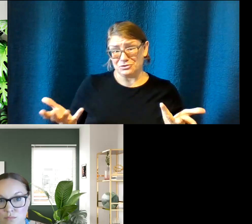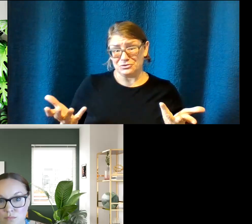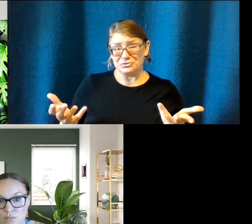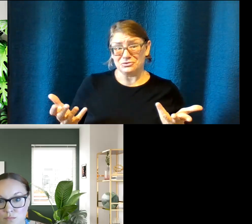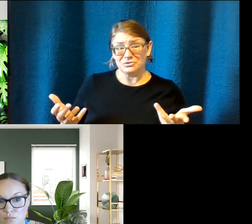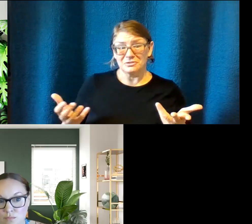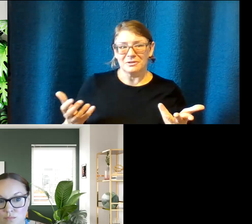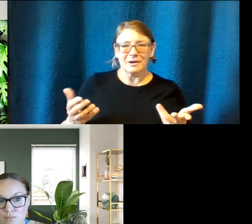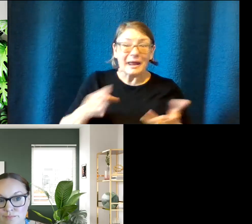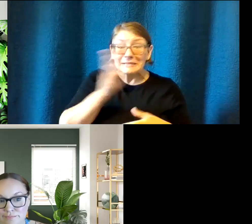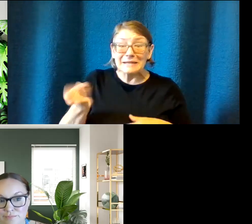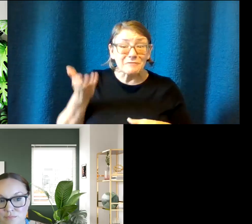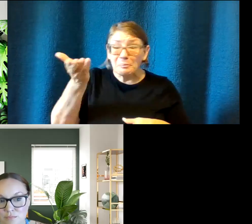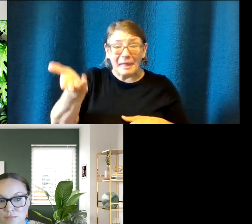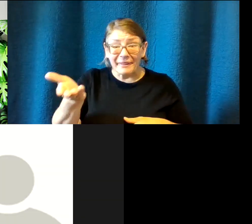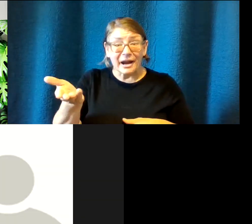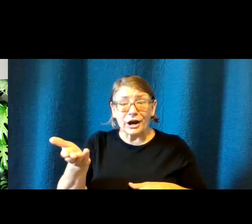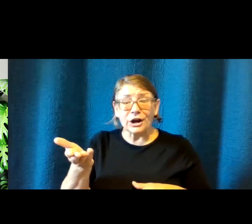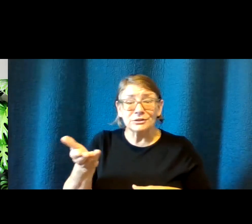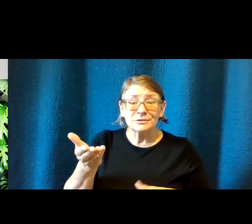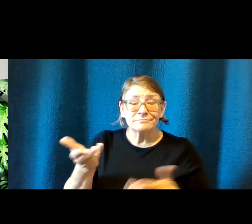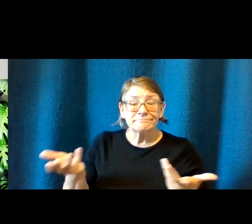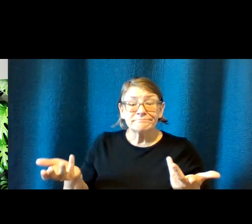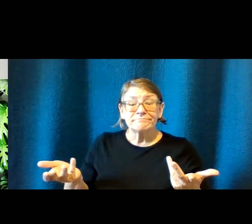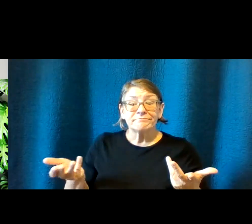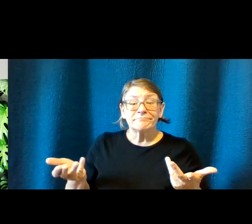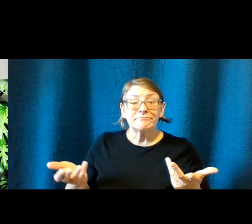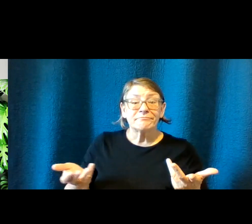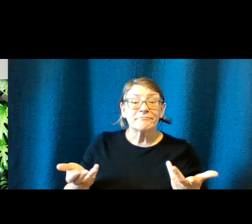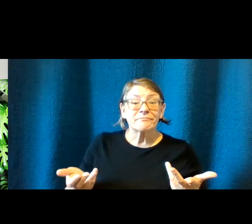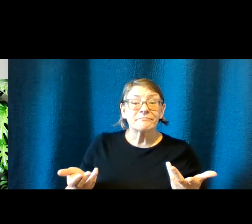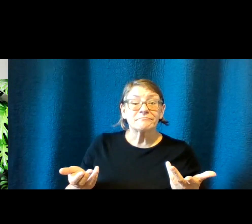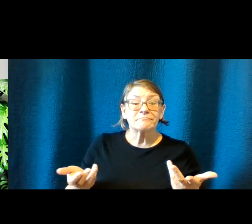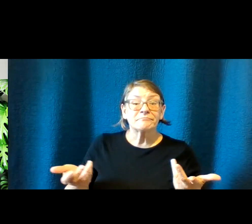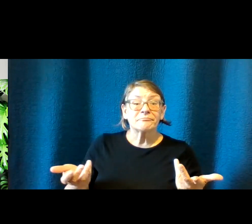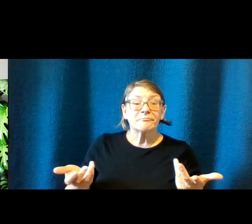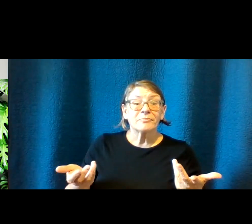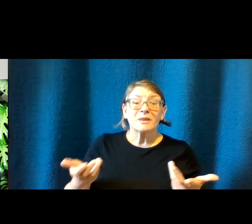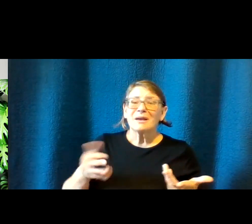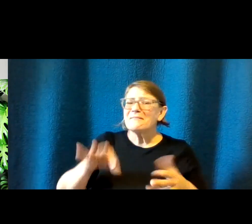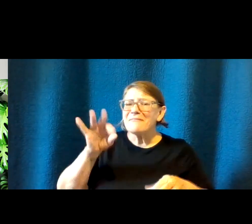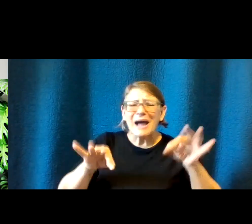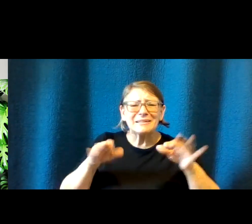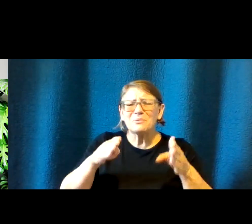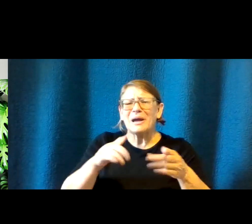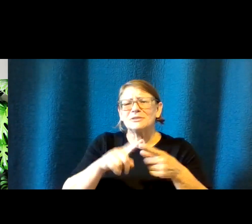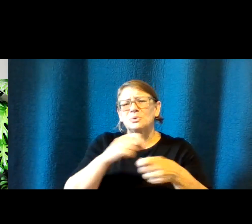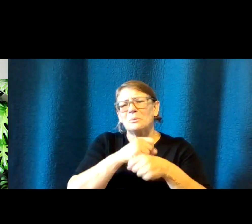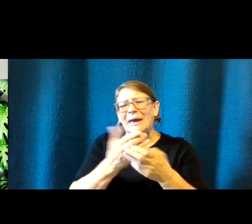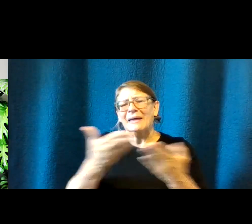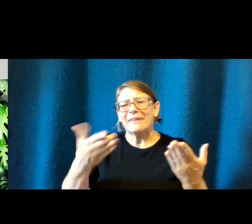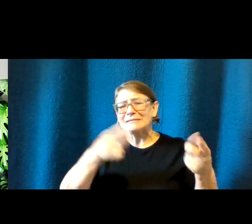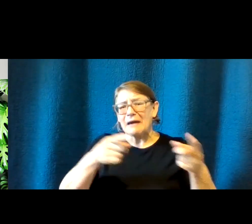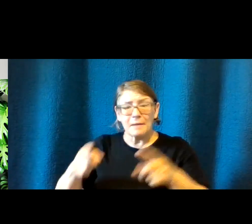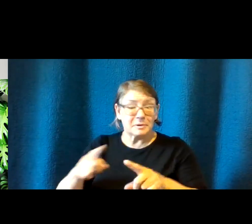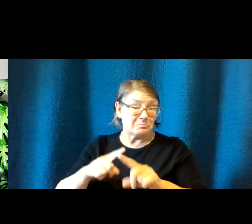because it's never been there. You know, and like I said, finding ways to make things happen. But I